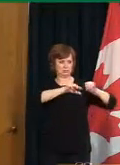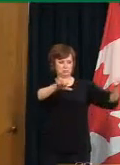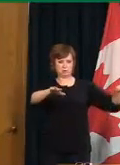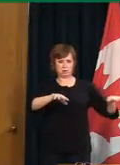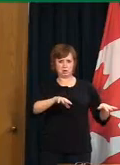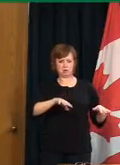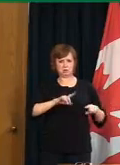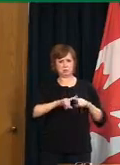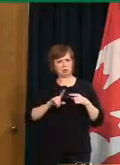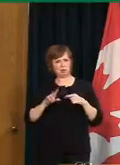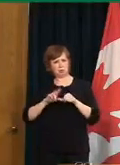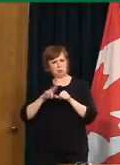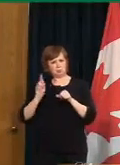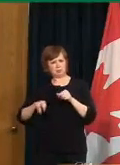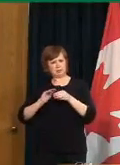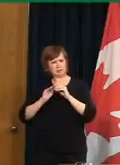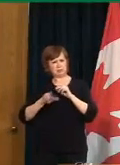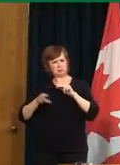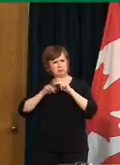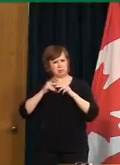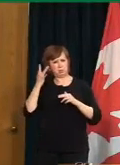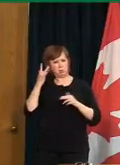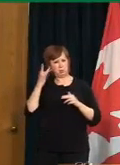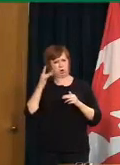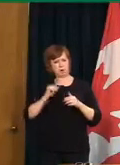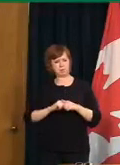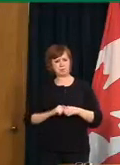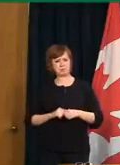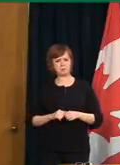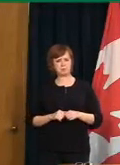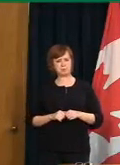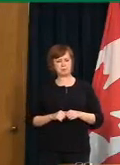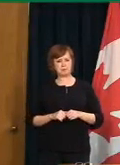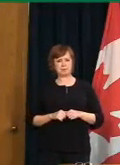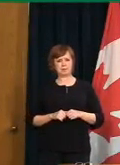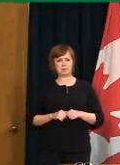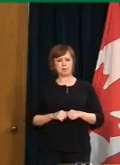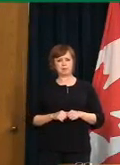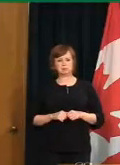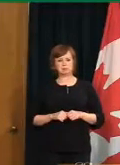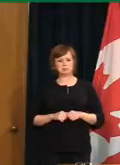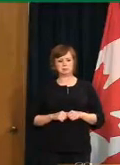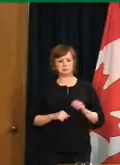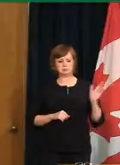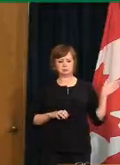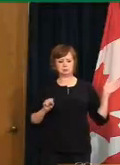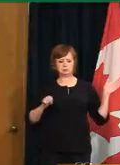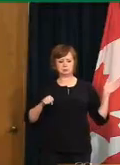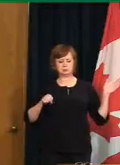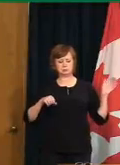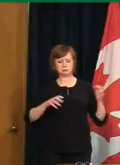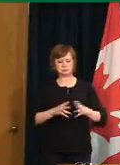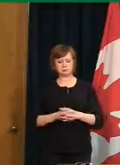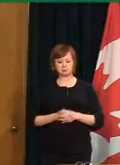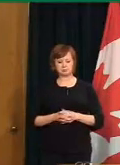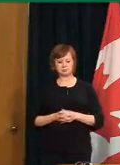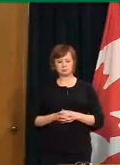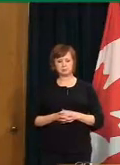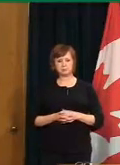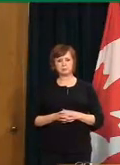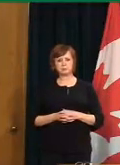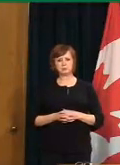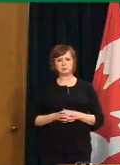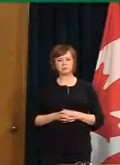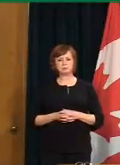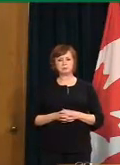seeing cases specifically in Regina kind of going up by more and more. Yeah, thank you for that. So obviously, I am